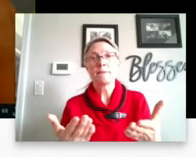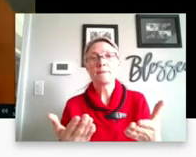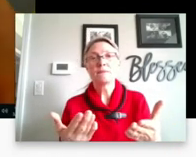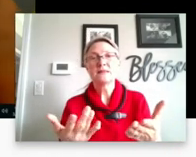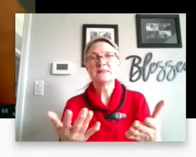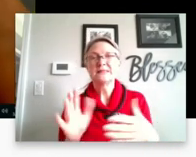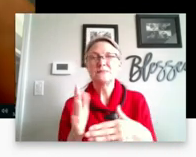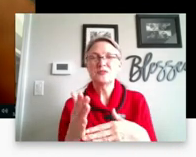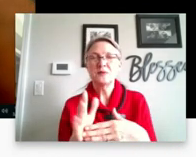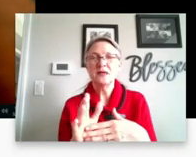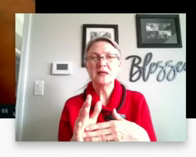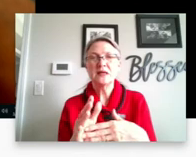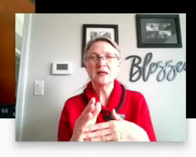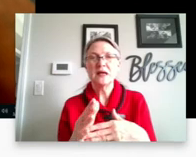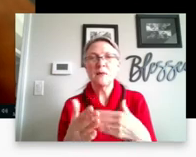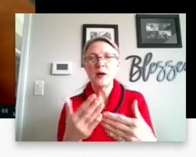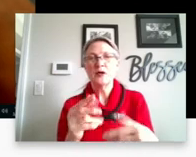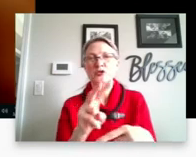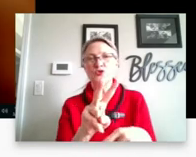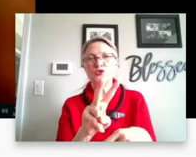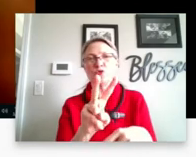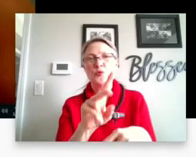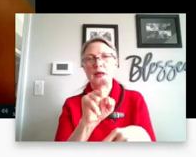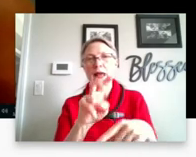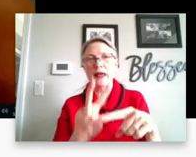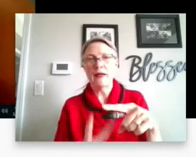This seems to be about 2.5